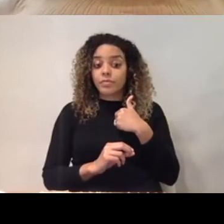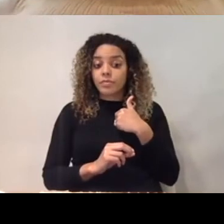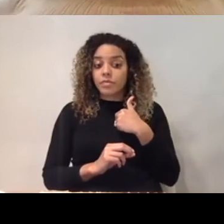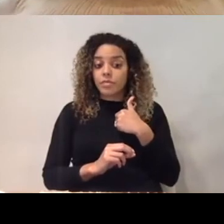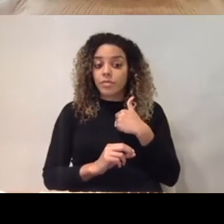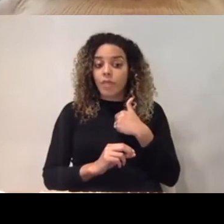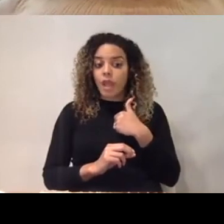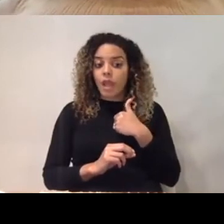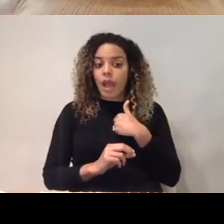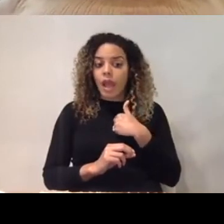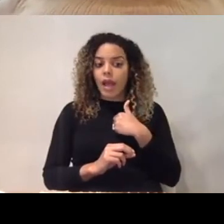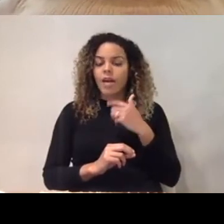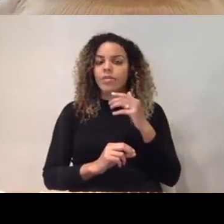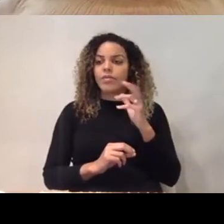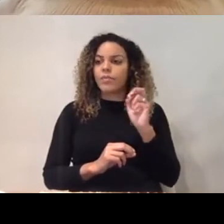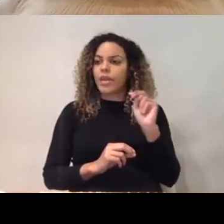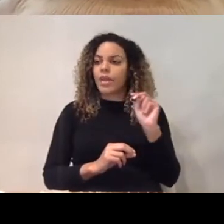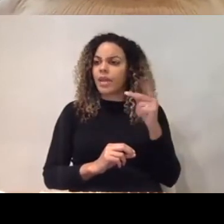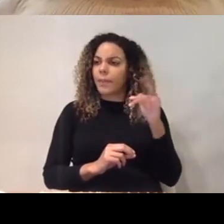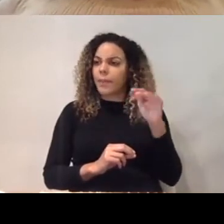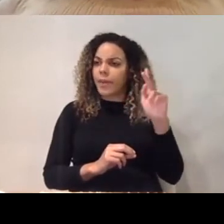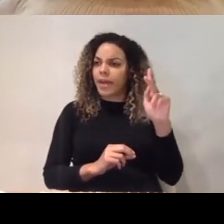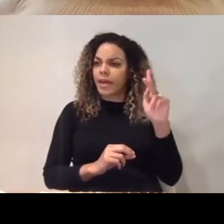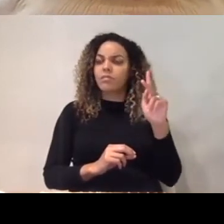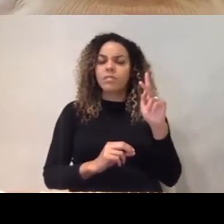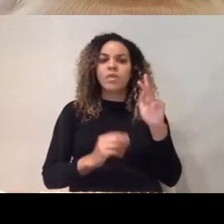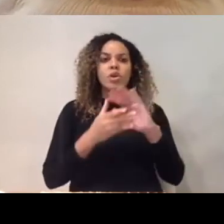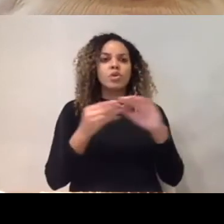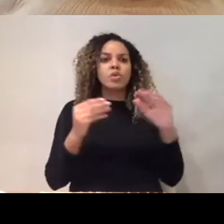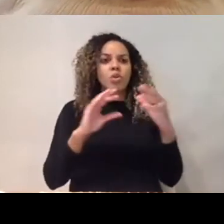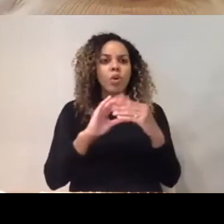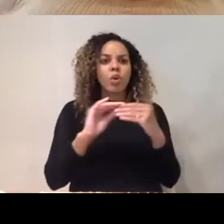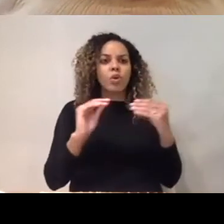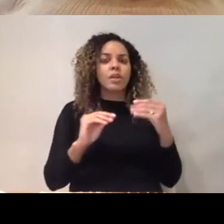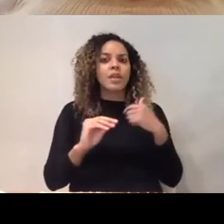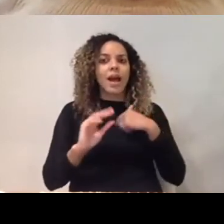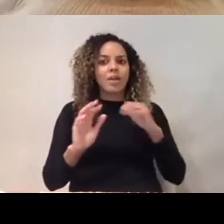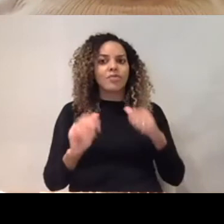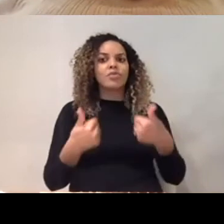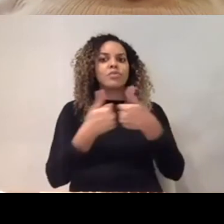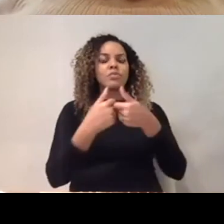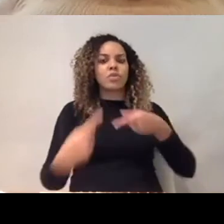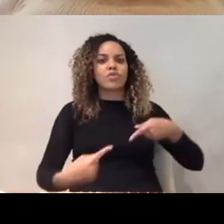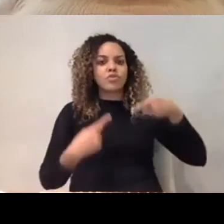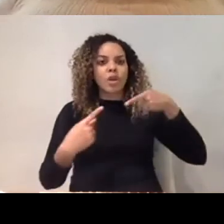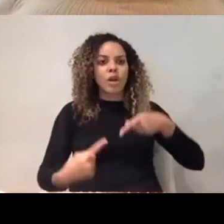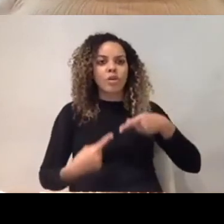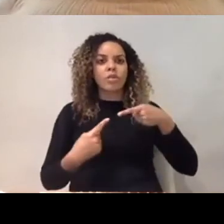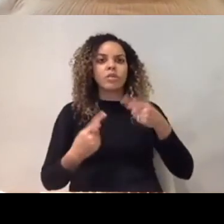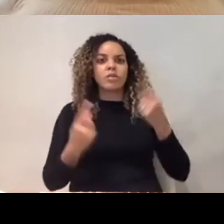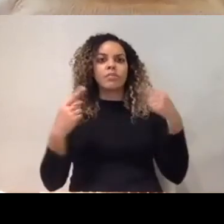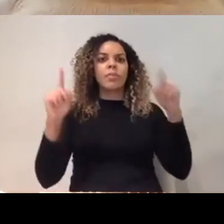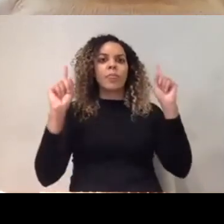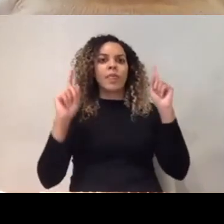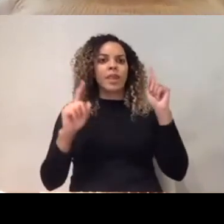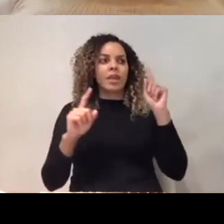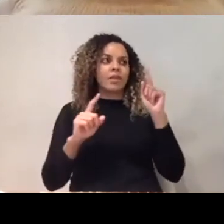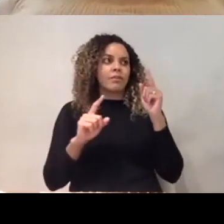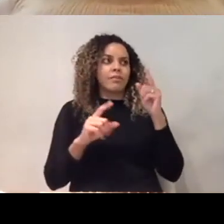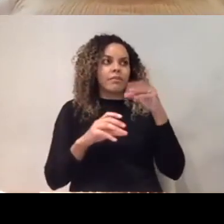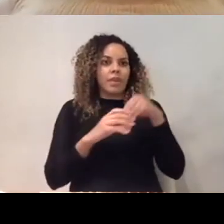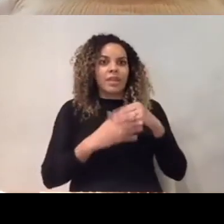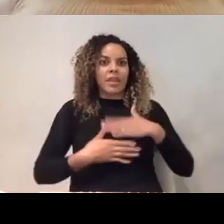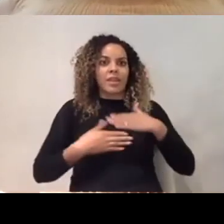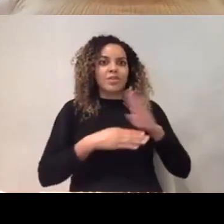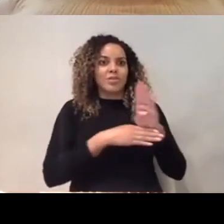and saying, look, I'm having a really hard time making it in the entertainment industry, and it's like, okay, but that's not really a story, because everybody has a hard time making